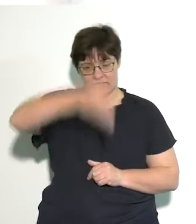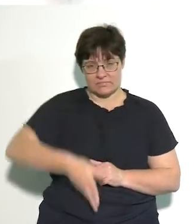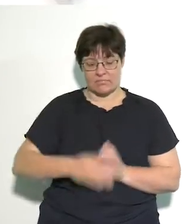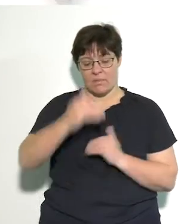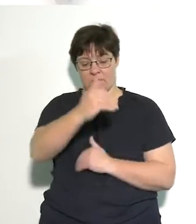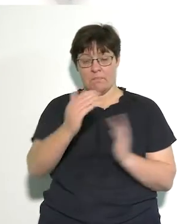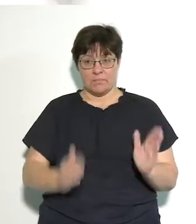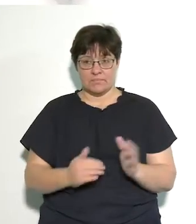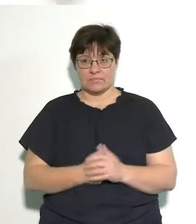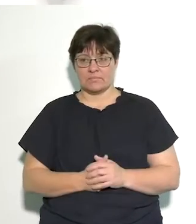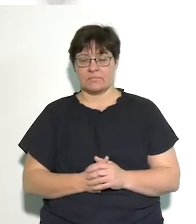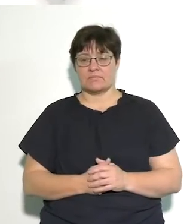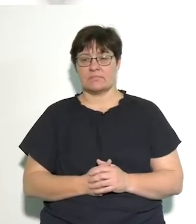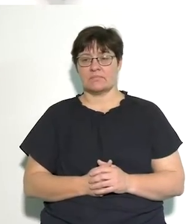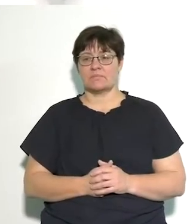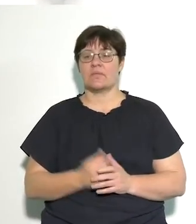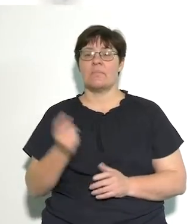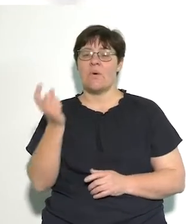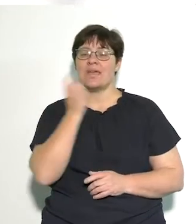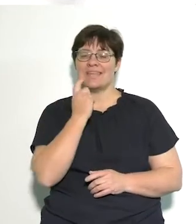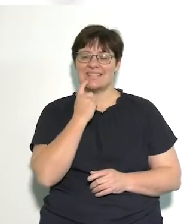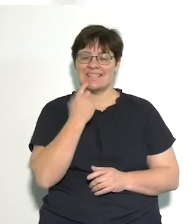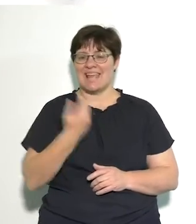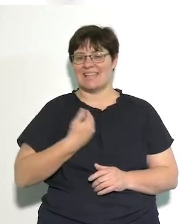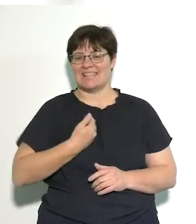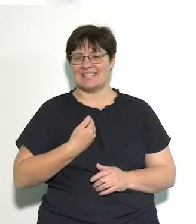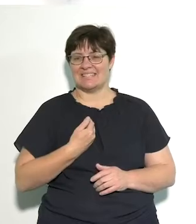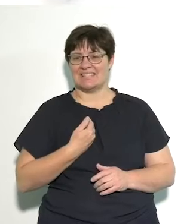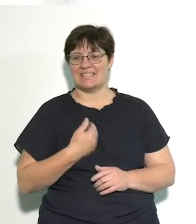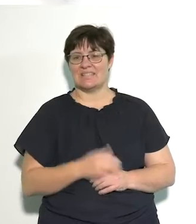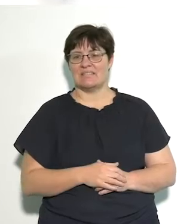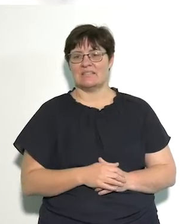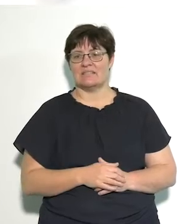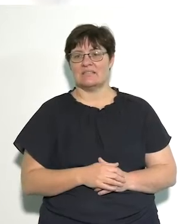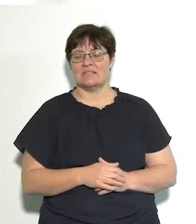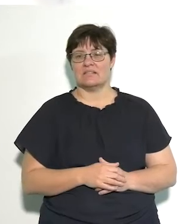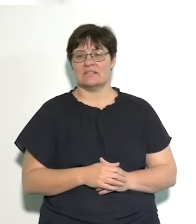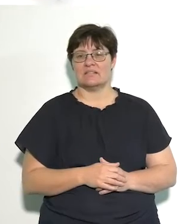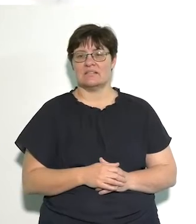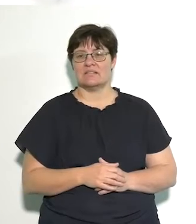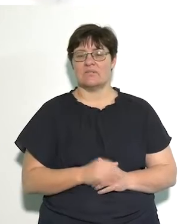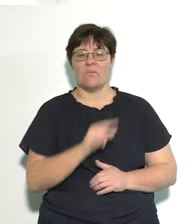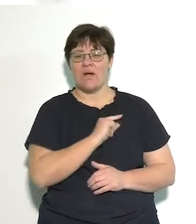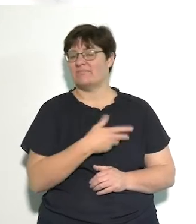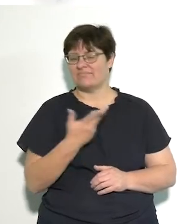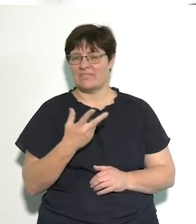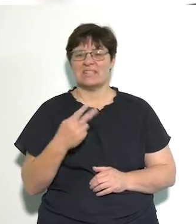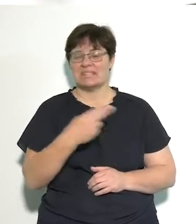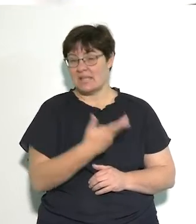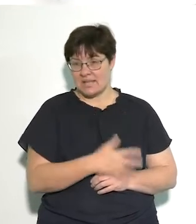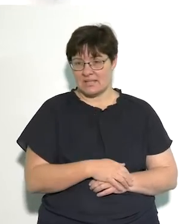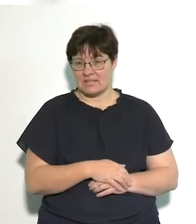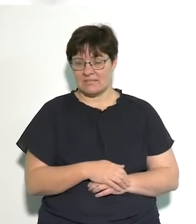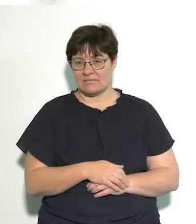slice out the rectangular bottom because it's easier to cut neatly if you don't have scissors, if